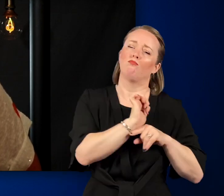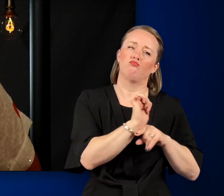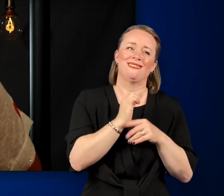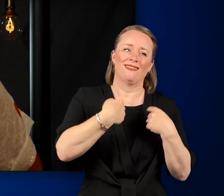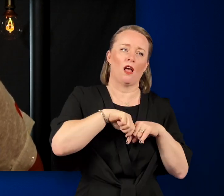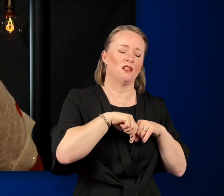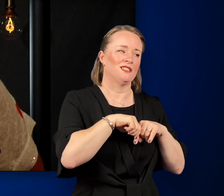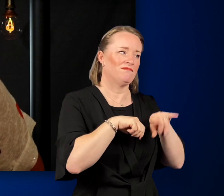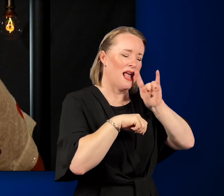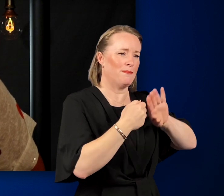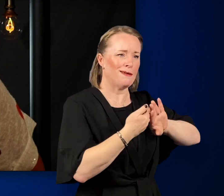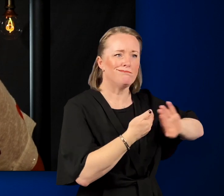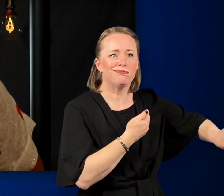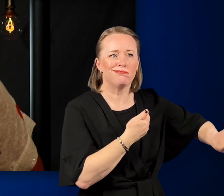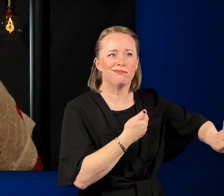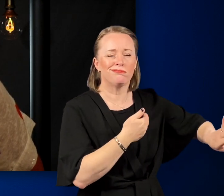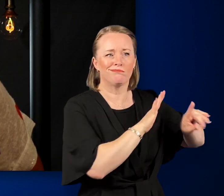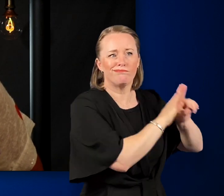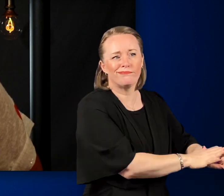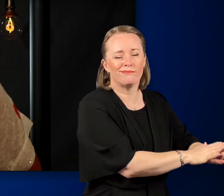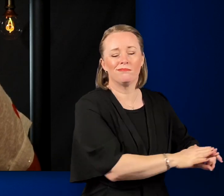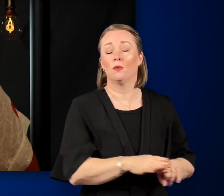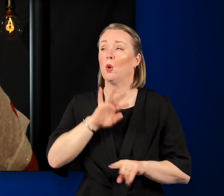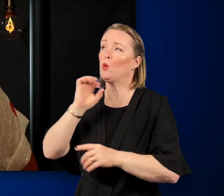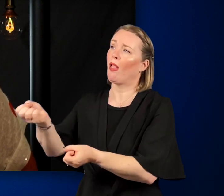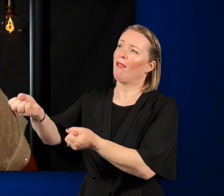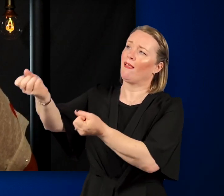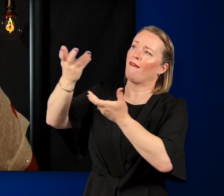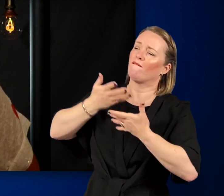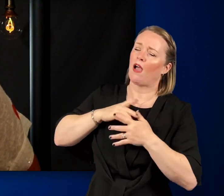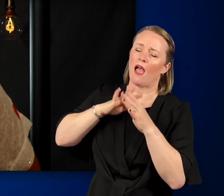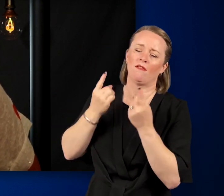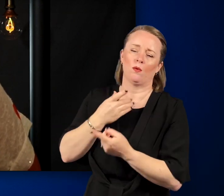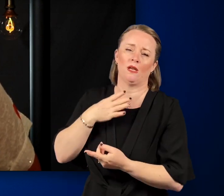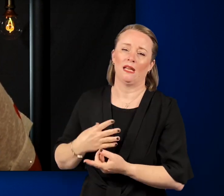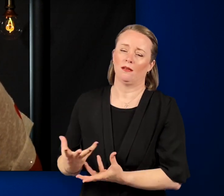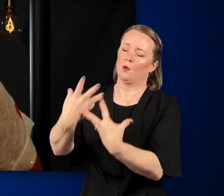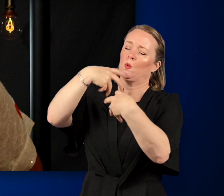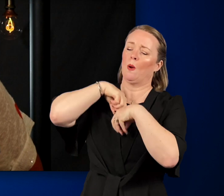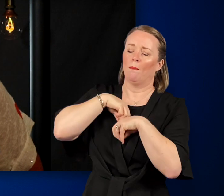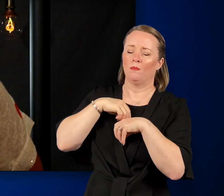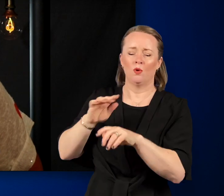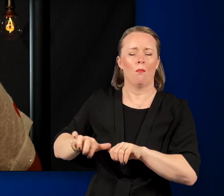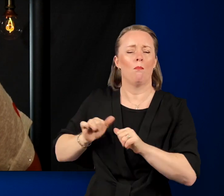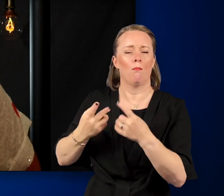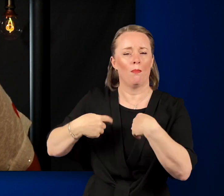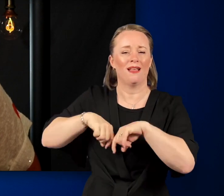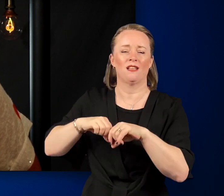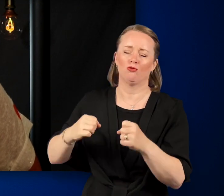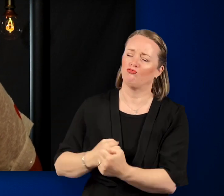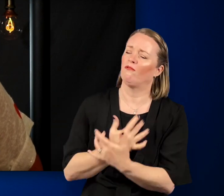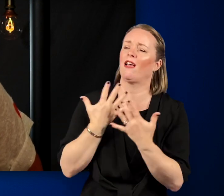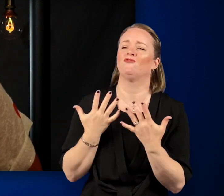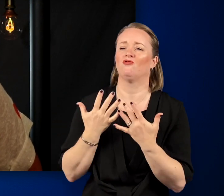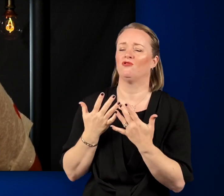us, to give us what we need to drink, to bless us, to refresh us. And we say, Lord,